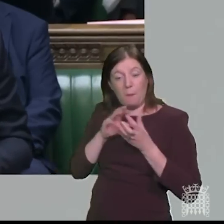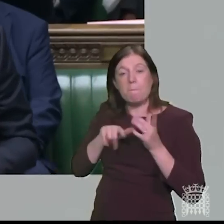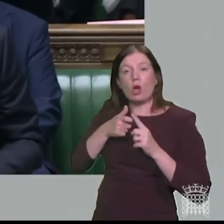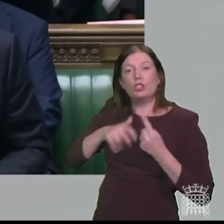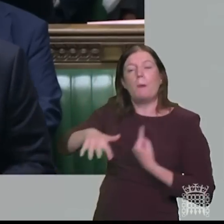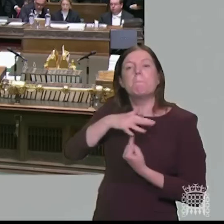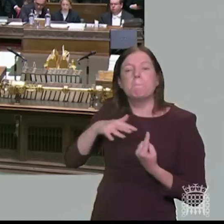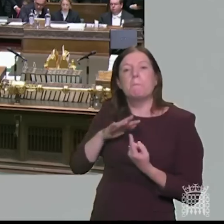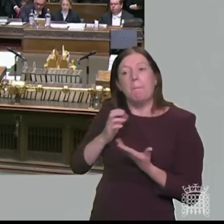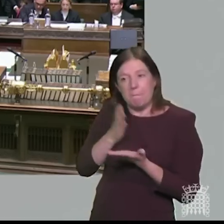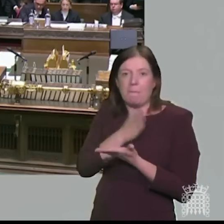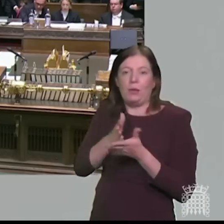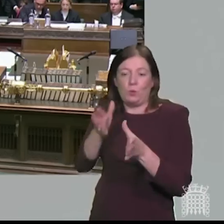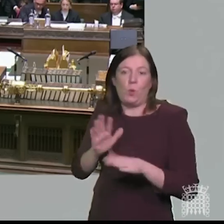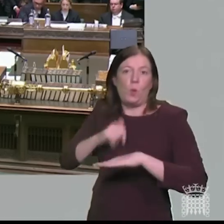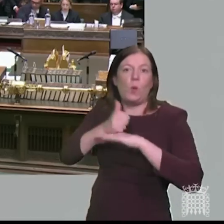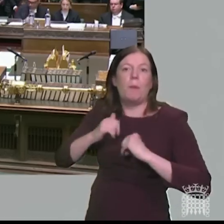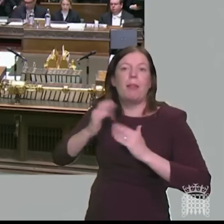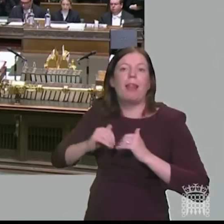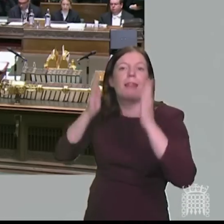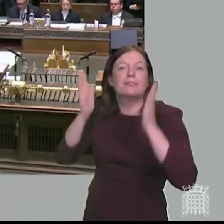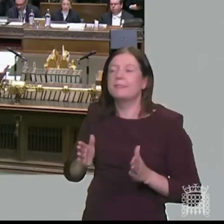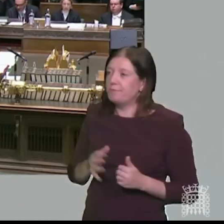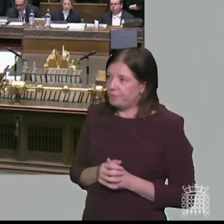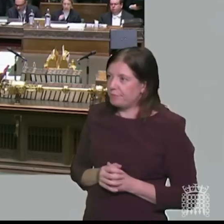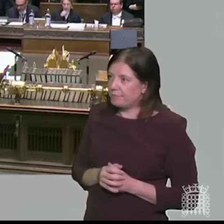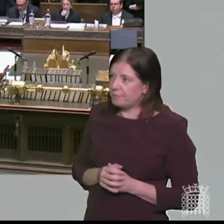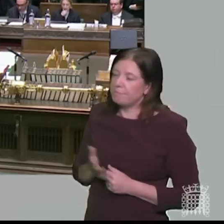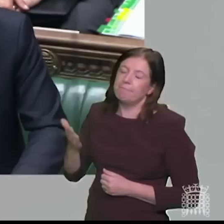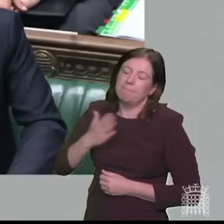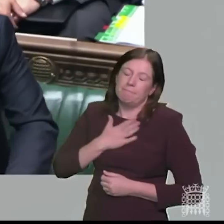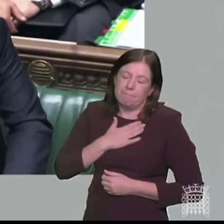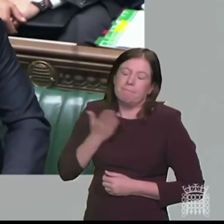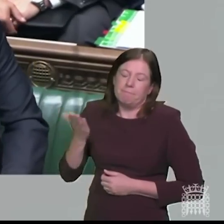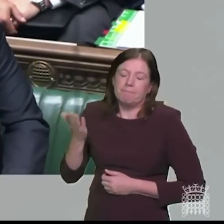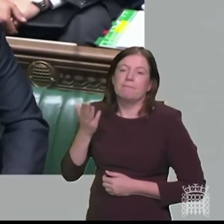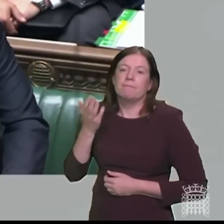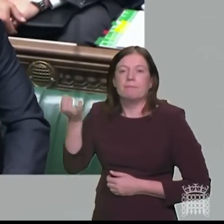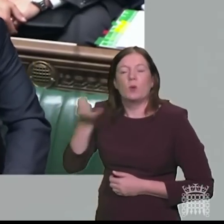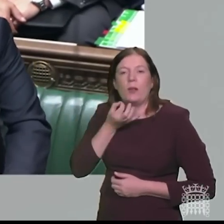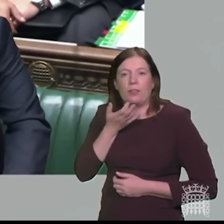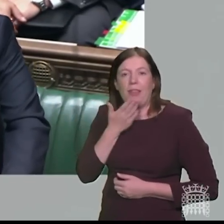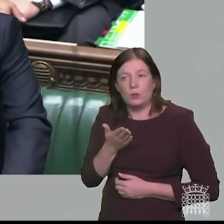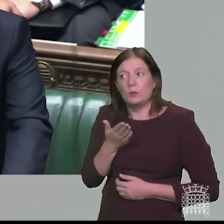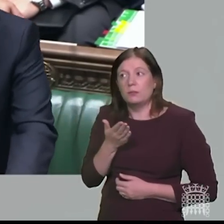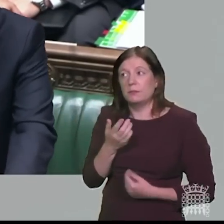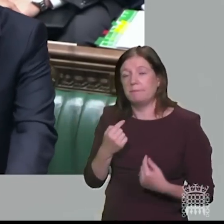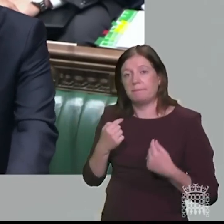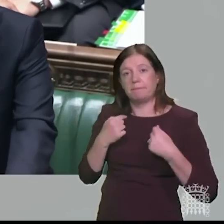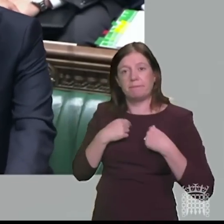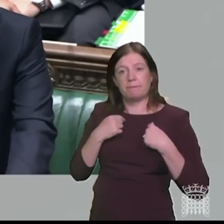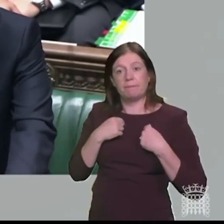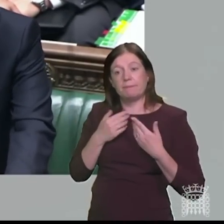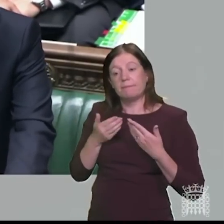make that a reality? Prime Minister. Well, I thank my honourable friend for his question. Whilst he knows that we are no longer